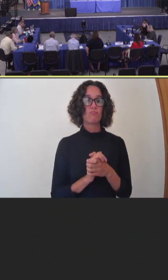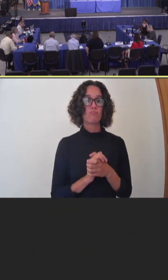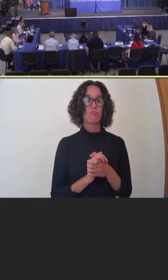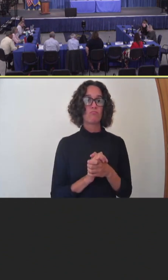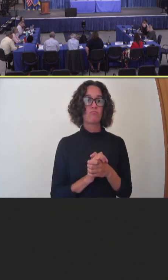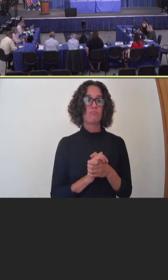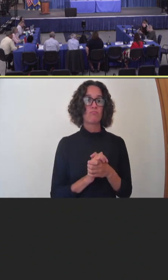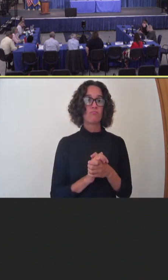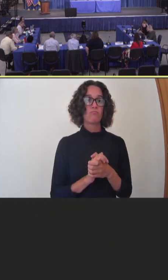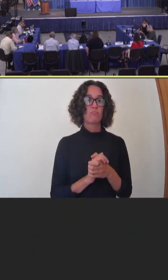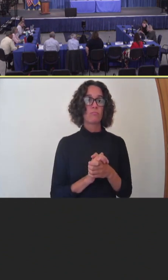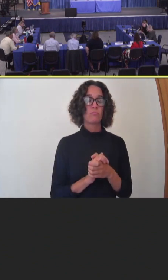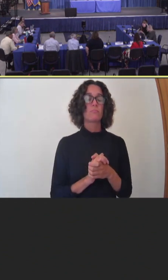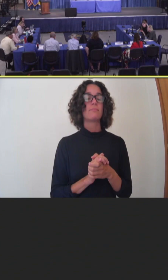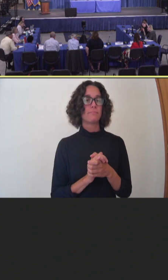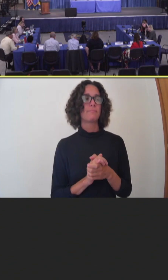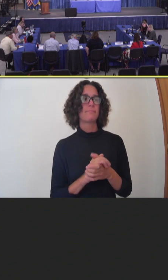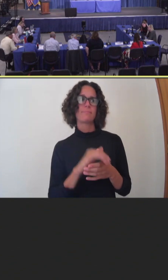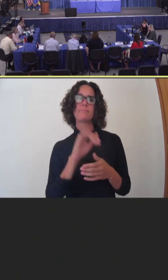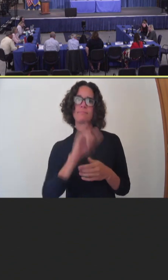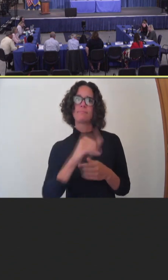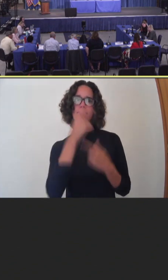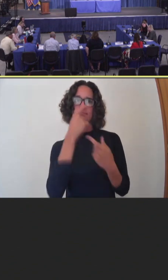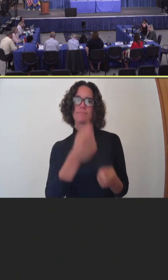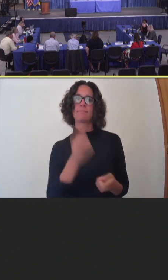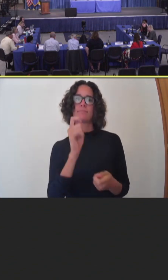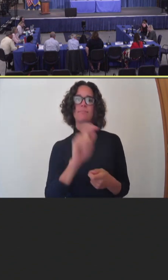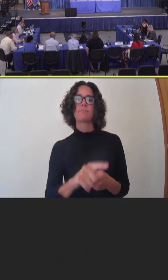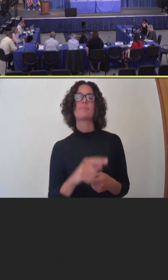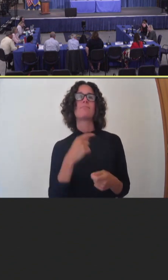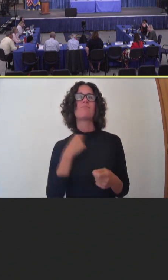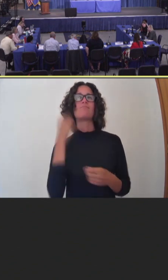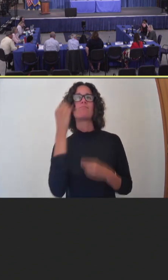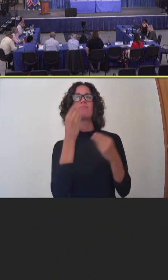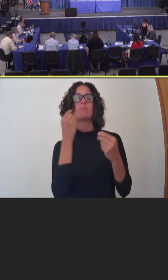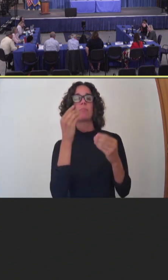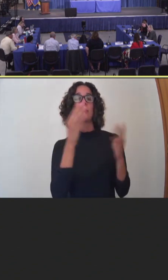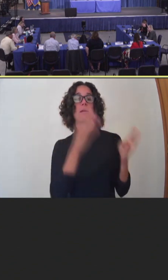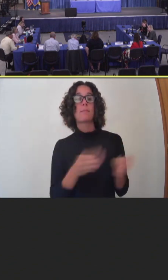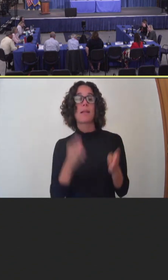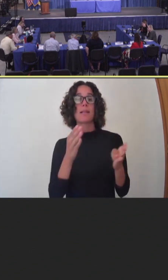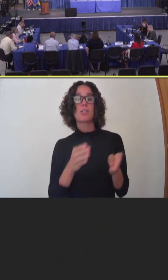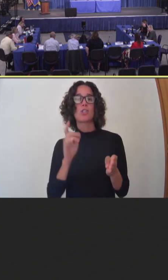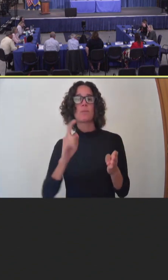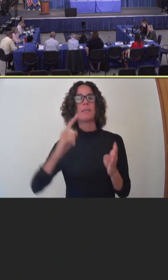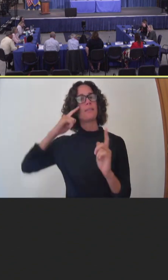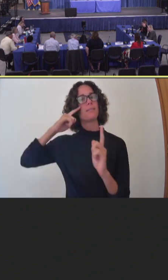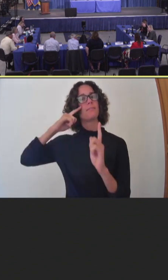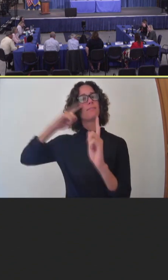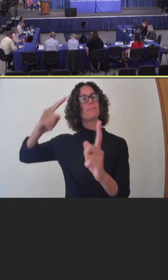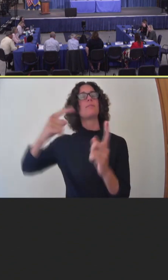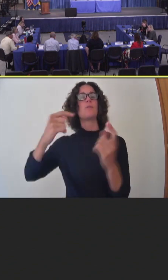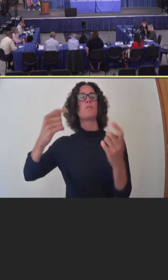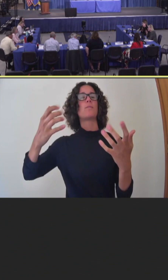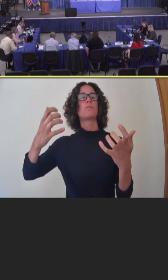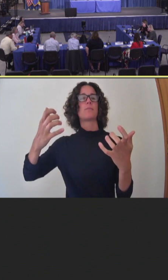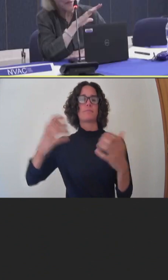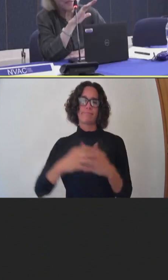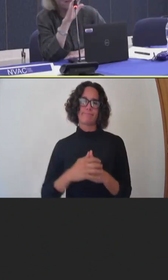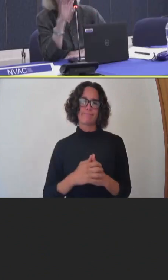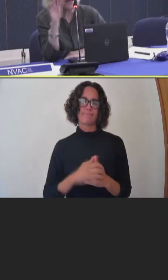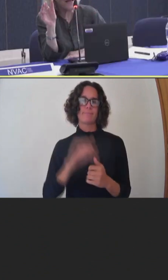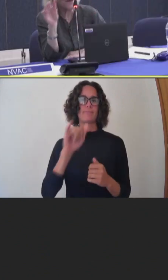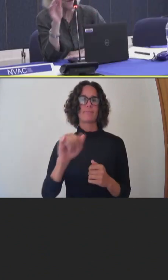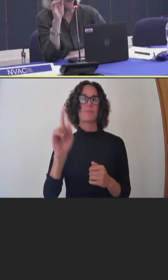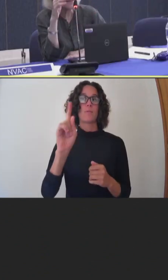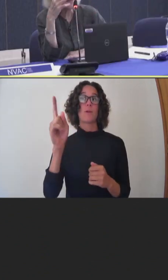That is a really interesting question. I'm thinking that plans should be aspirational. And that's the place to